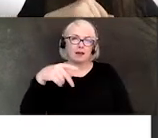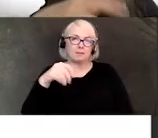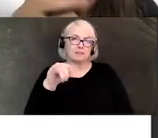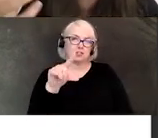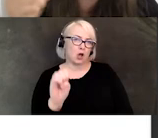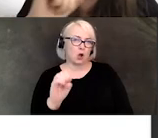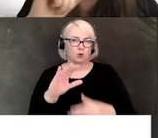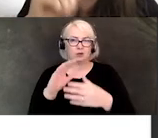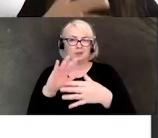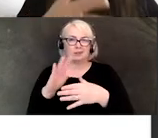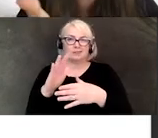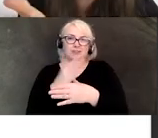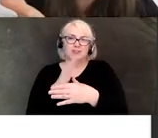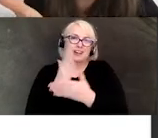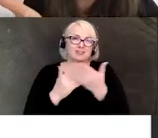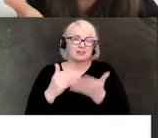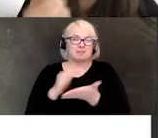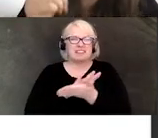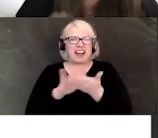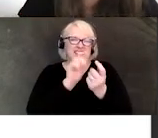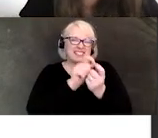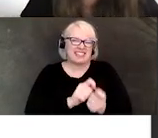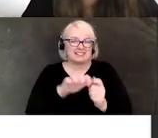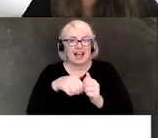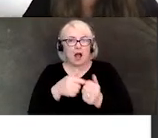um, how you wrote it and especially about how you